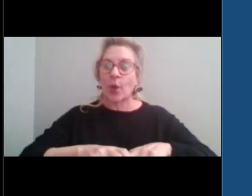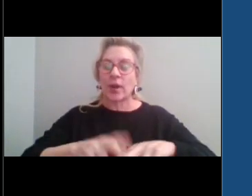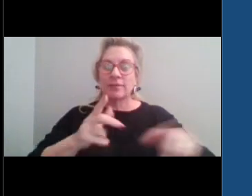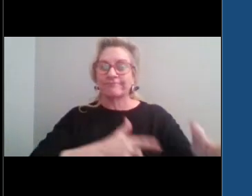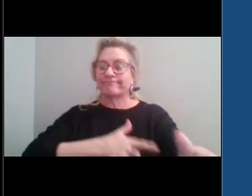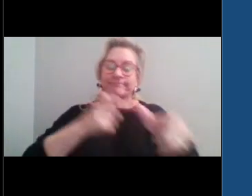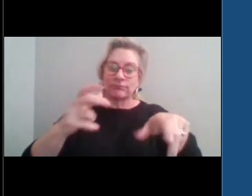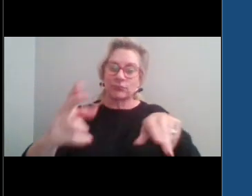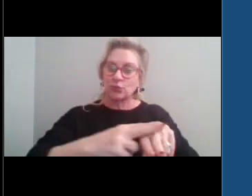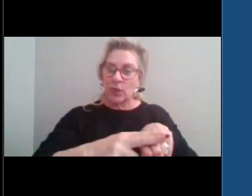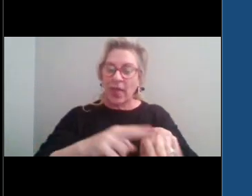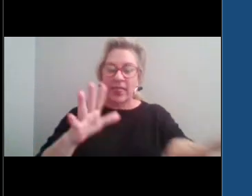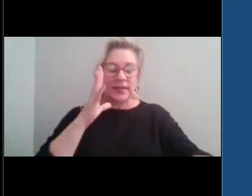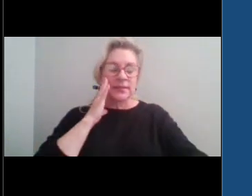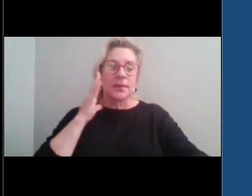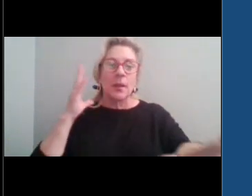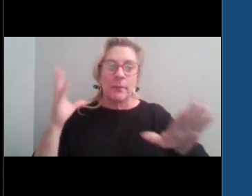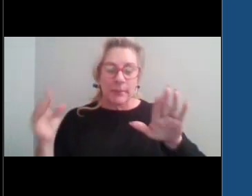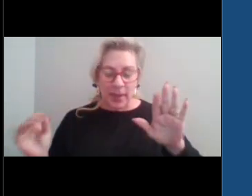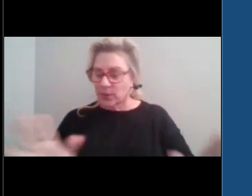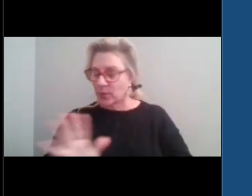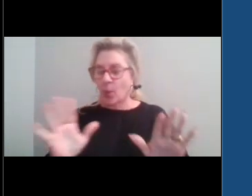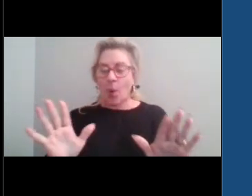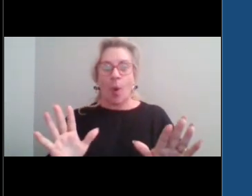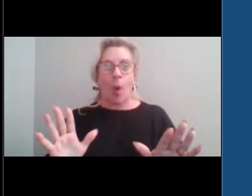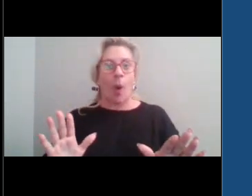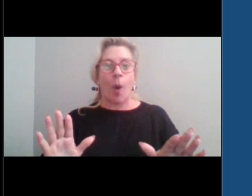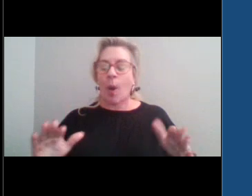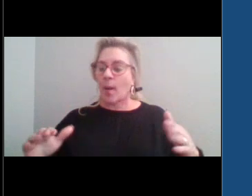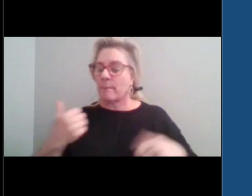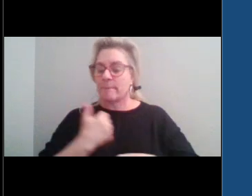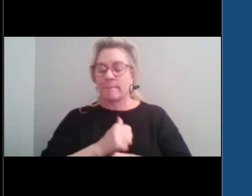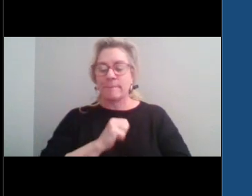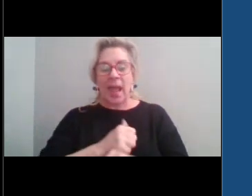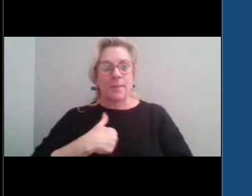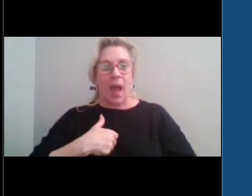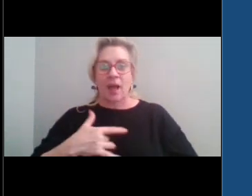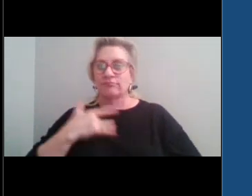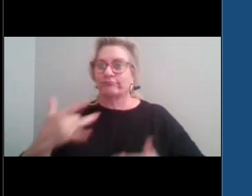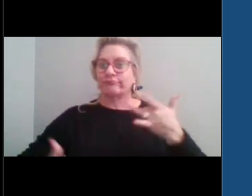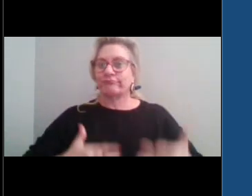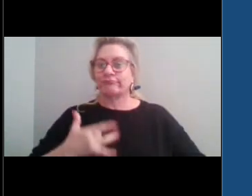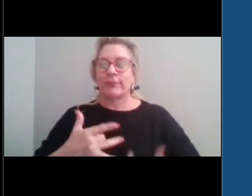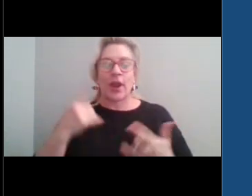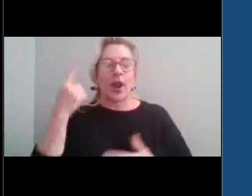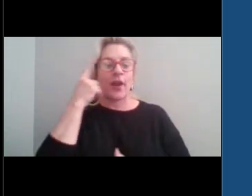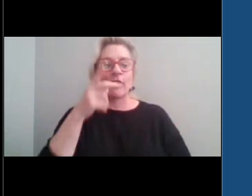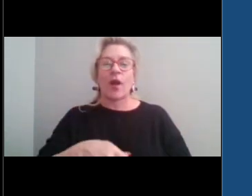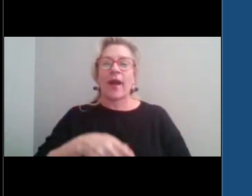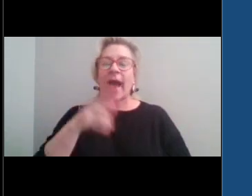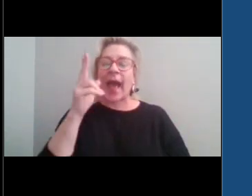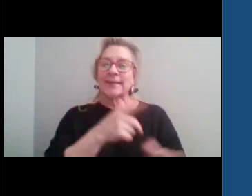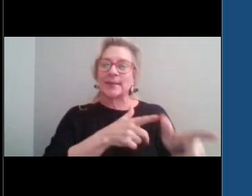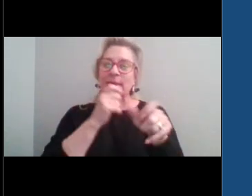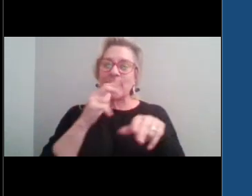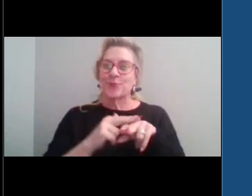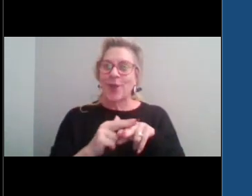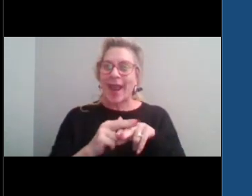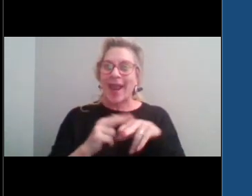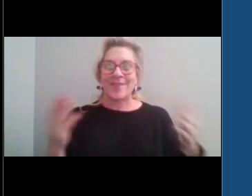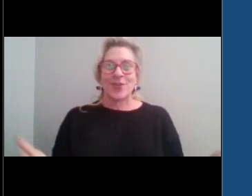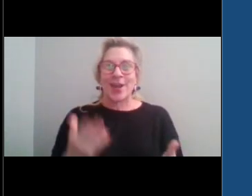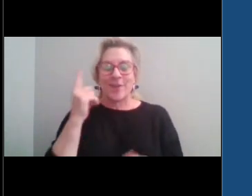This experience renewed my passion and enthusiasm for the future of high-speed rail right here